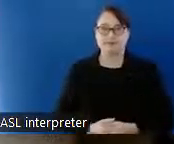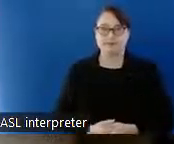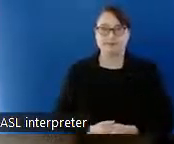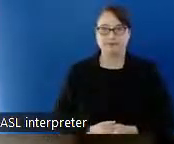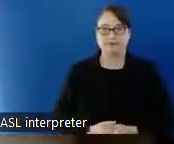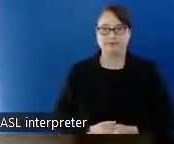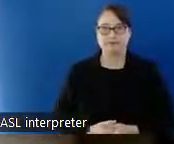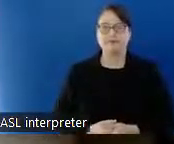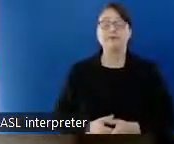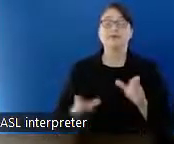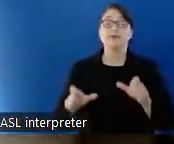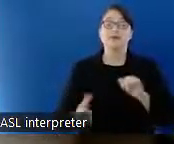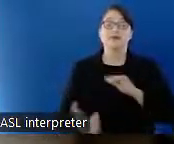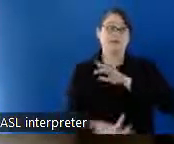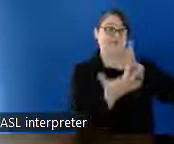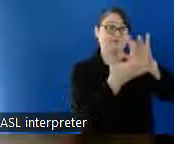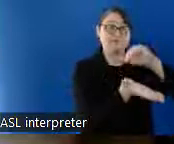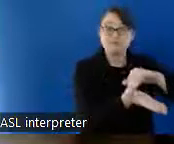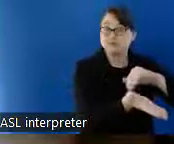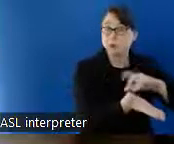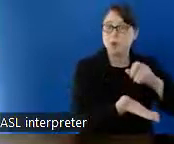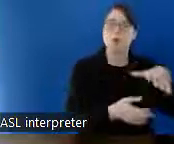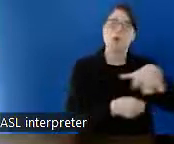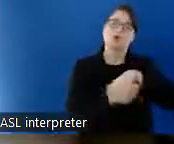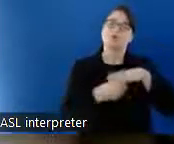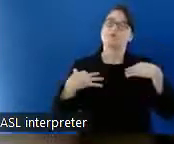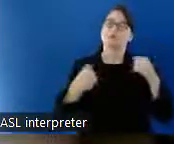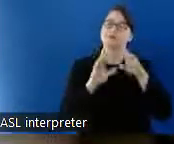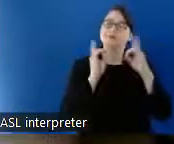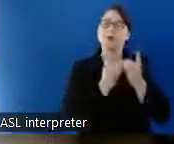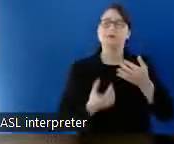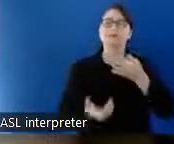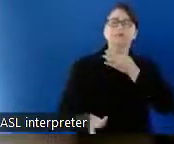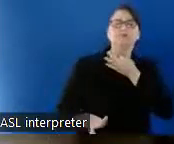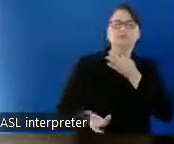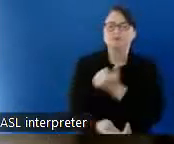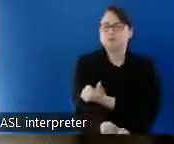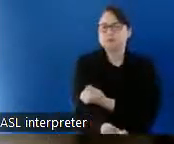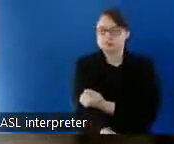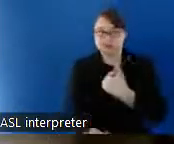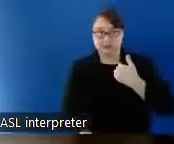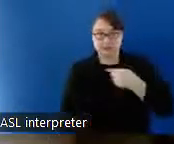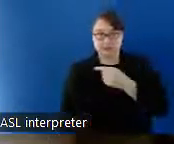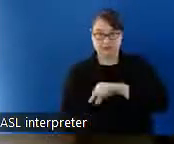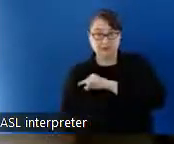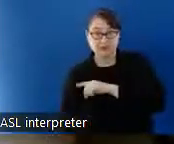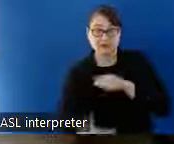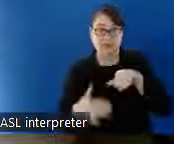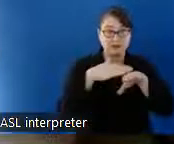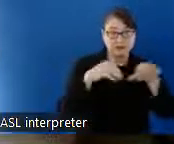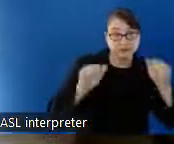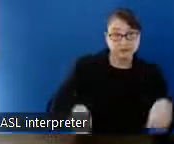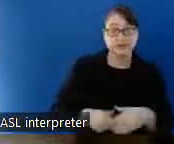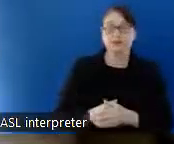People can contact their healthcare provider or local health department to ask about vaccine eligibility and access. The Vaccine